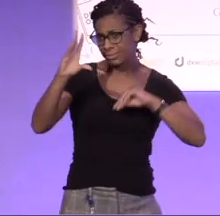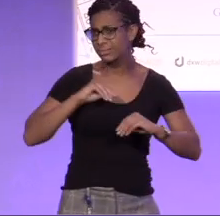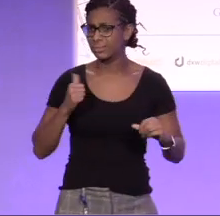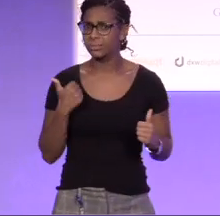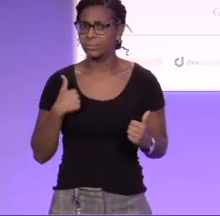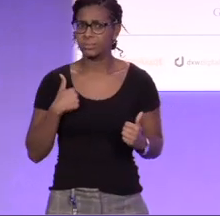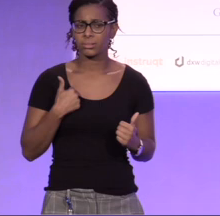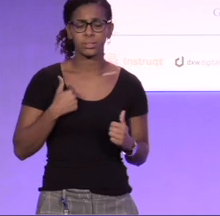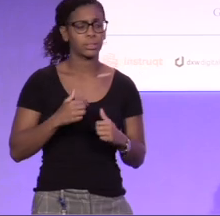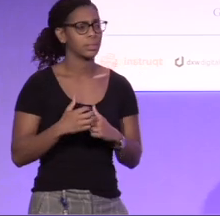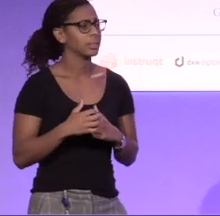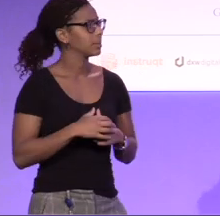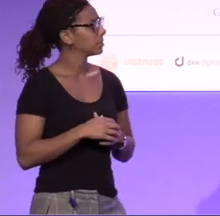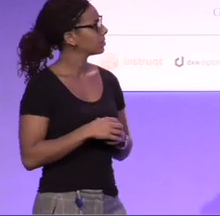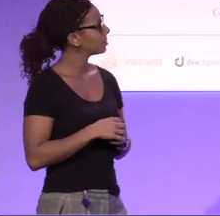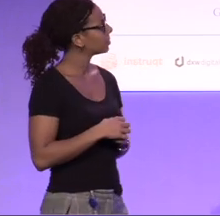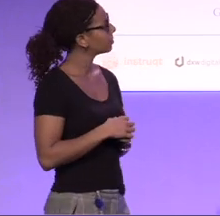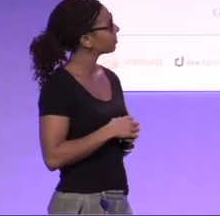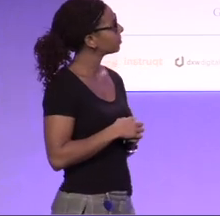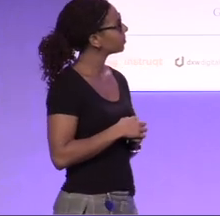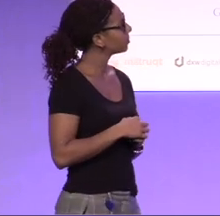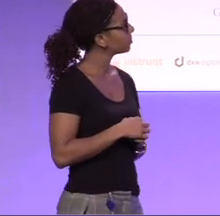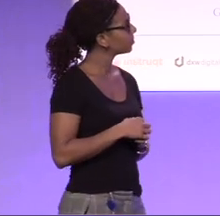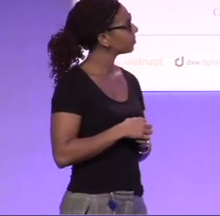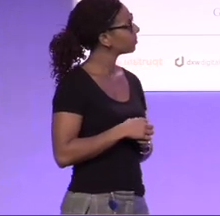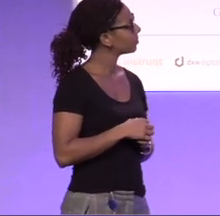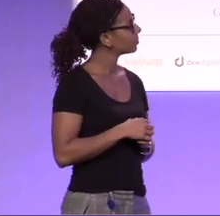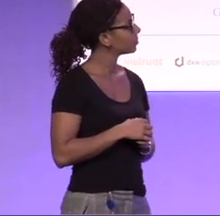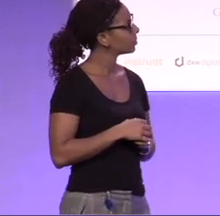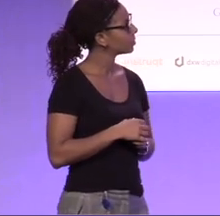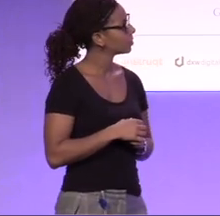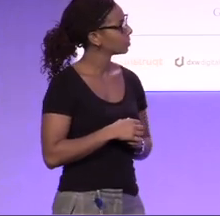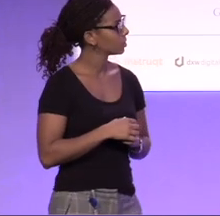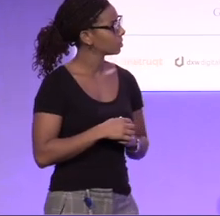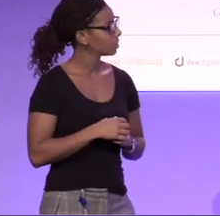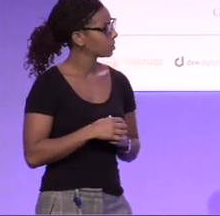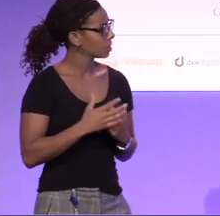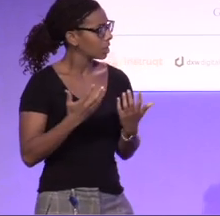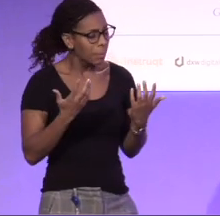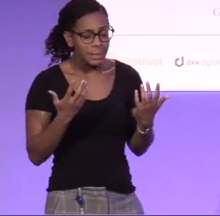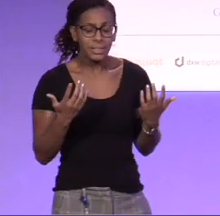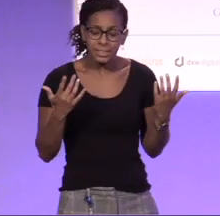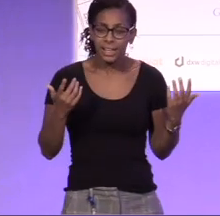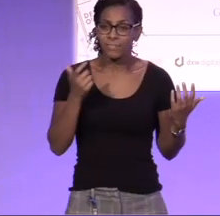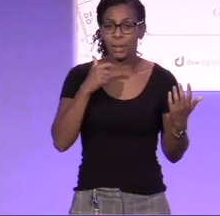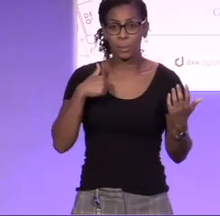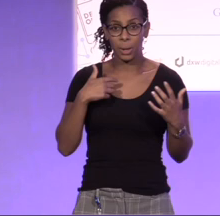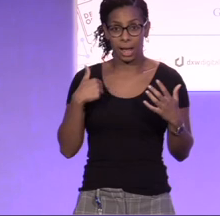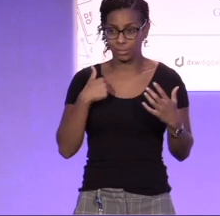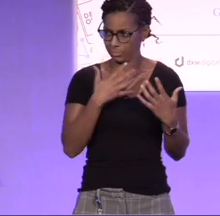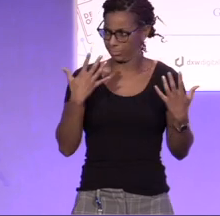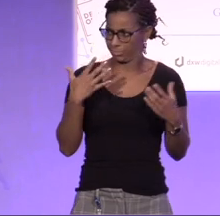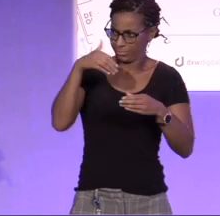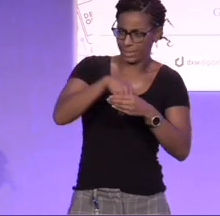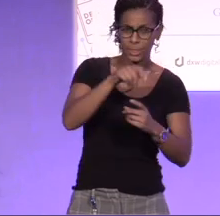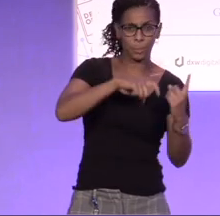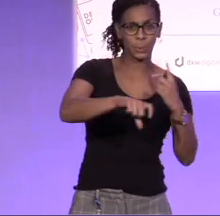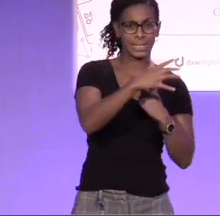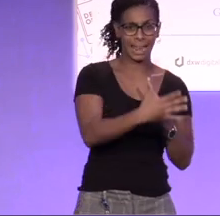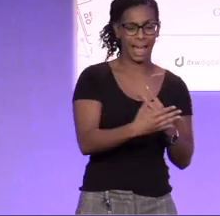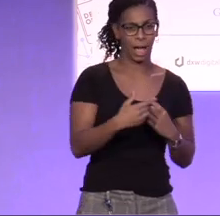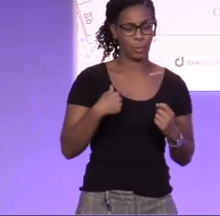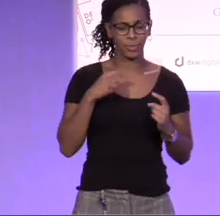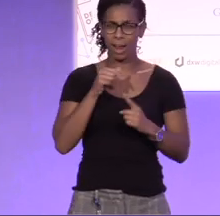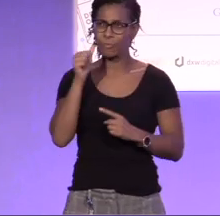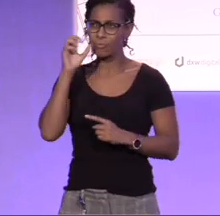So it's kind of ironic, like we're such a big part of the community right now. It's kind of funny that I used to feel like this. So how does it